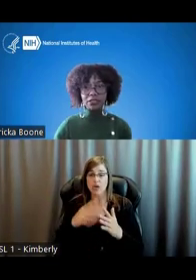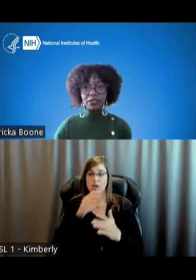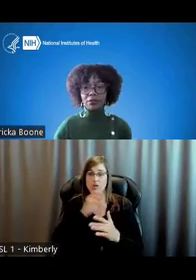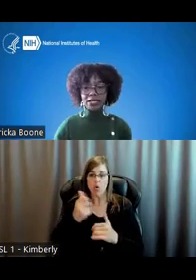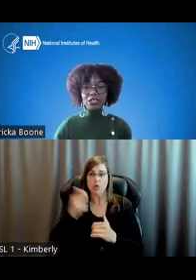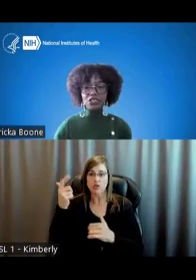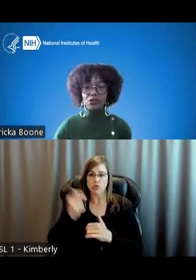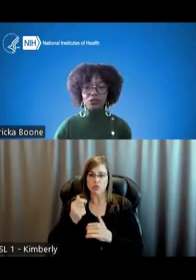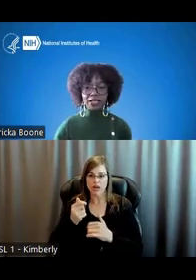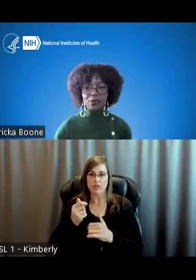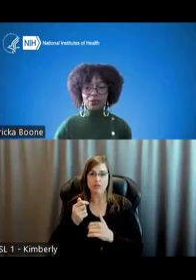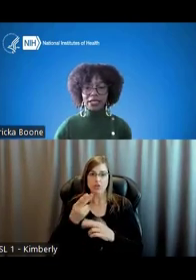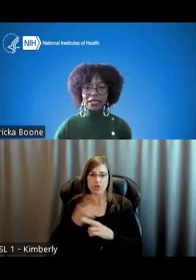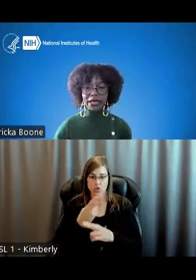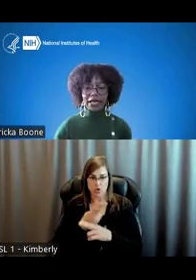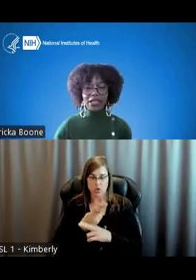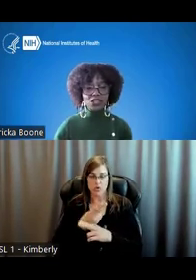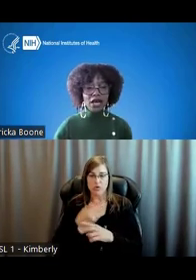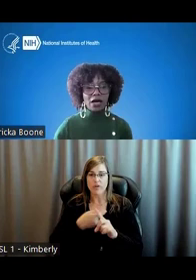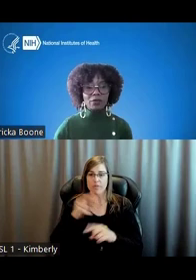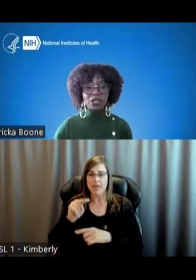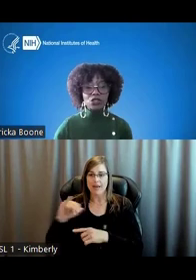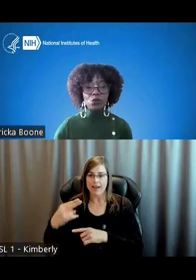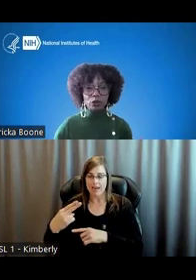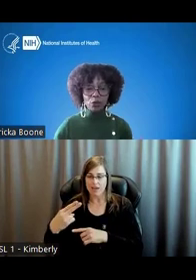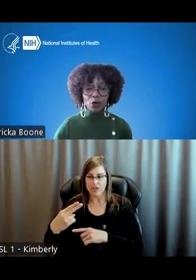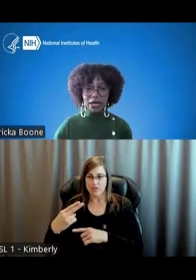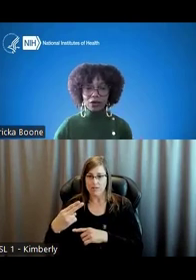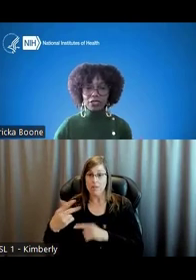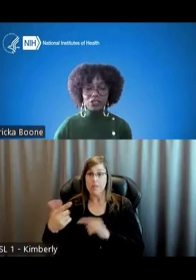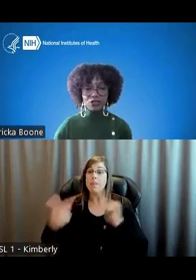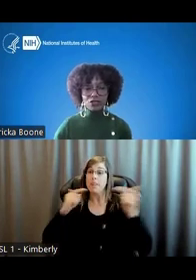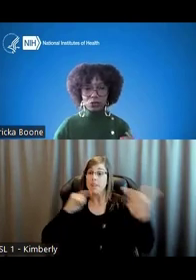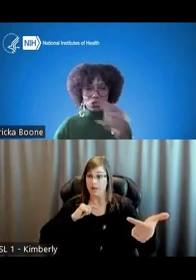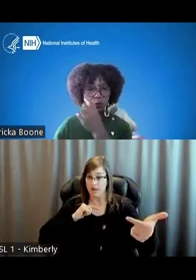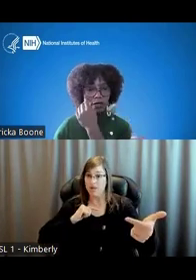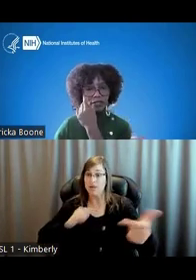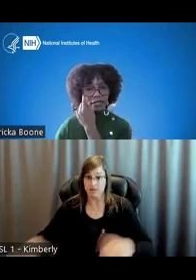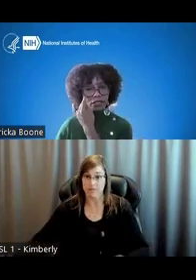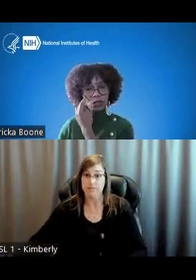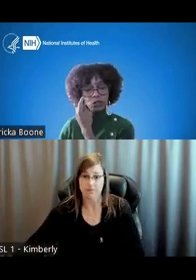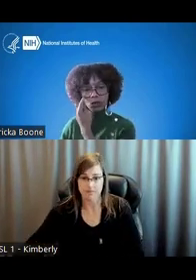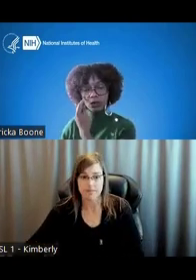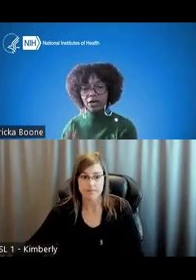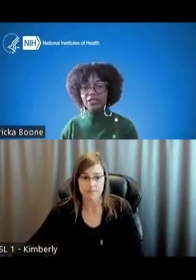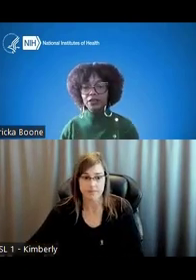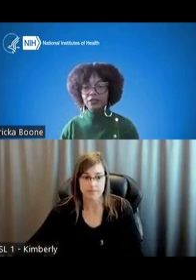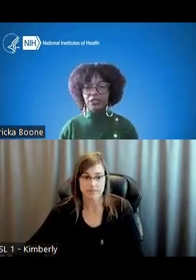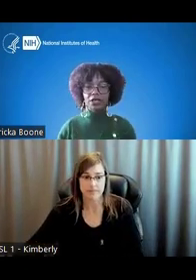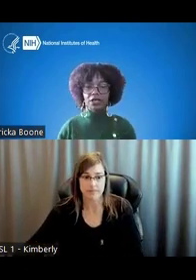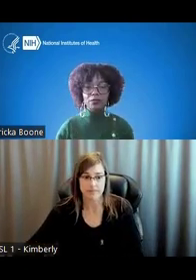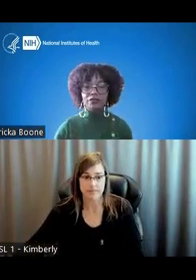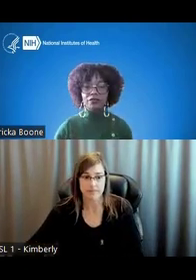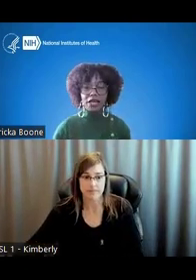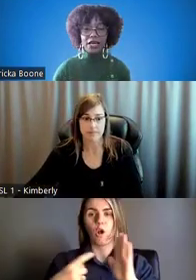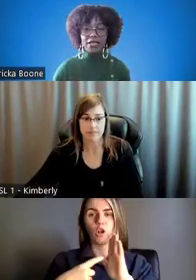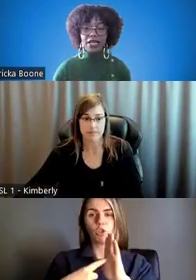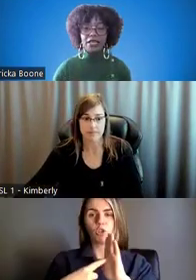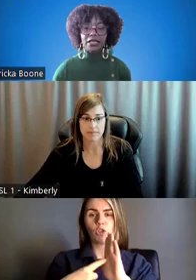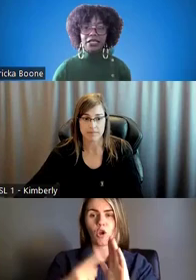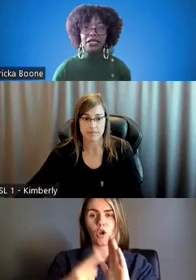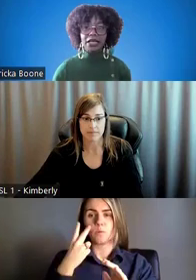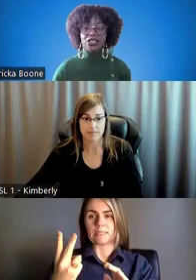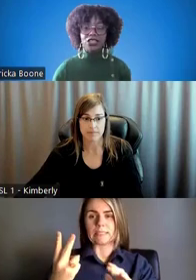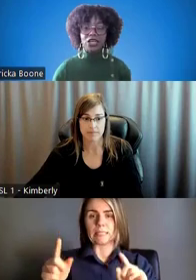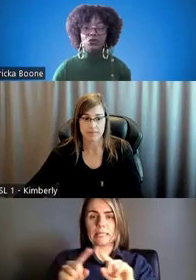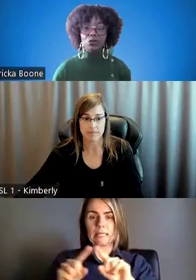grant mechanism that is utilized by NIH. I do want to point out, as you see with the two boxes at the lower right of the slide,